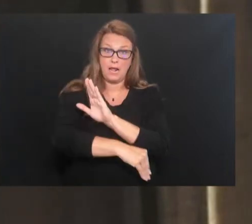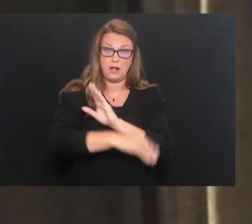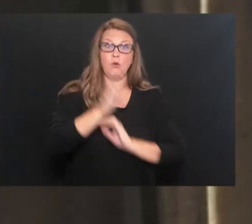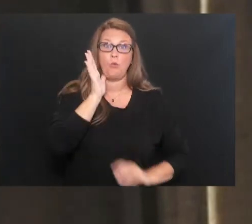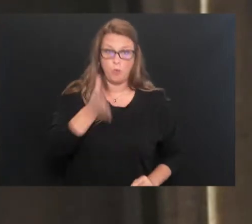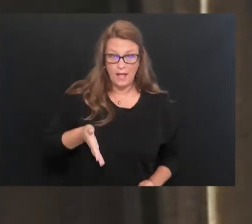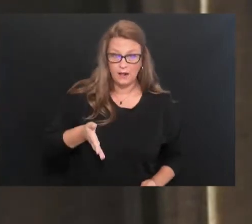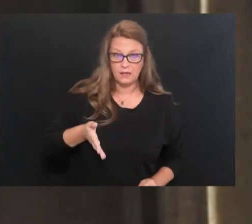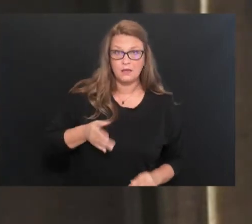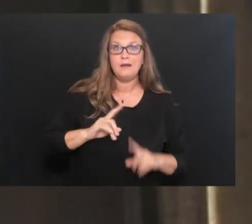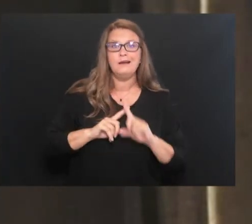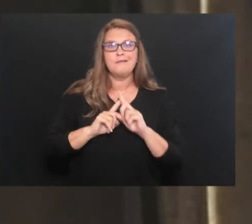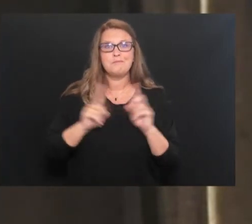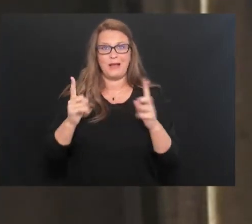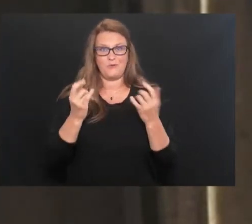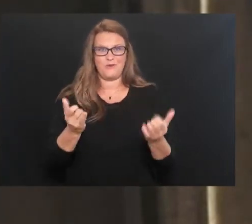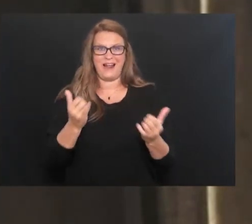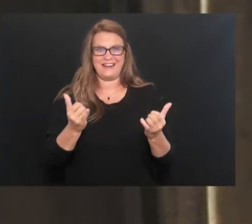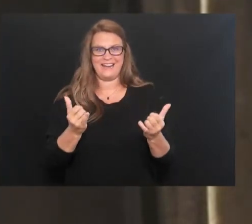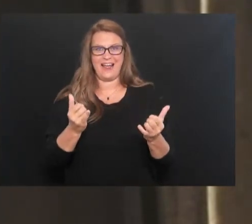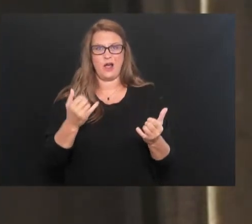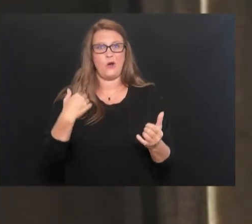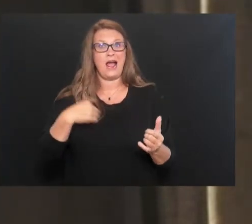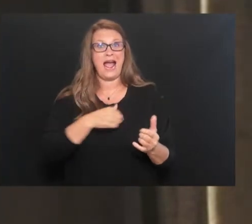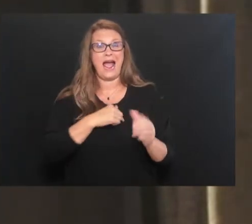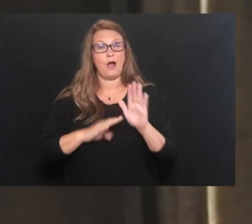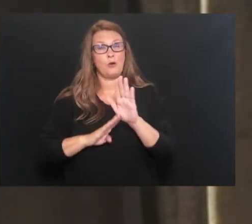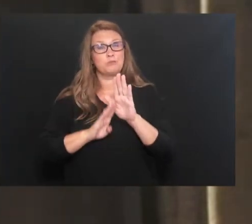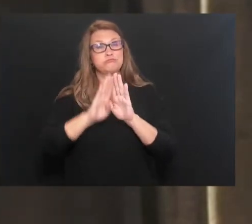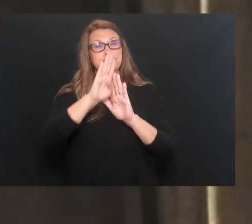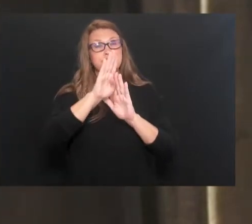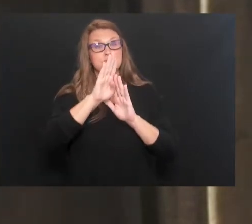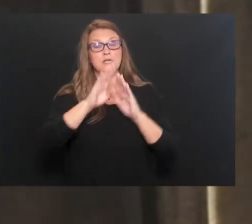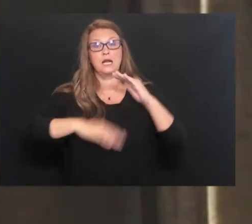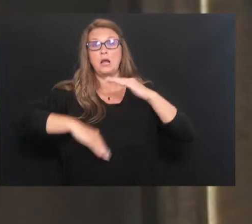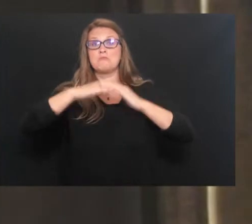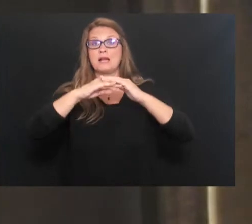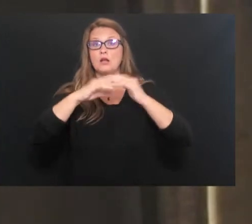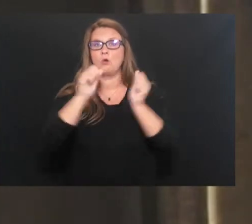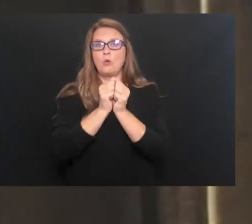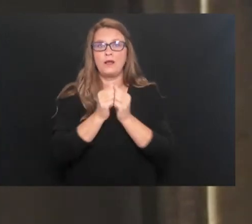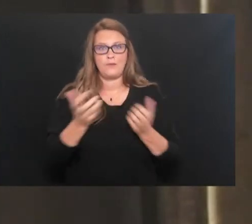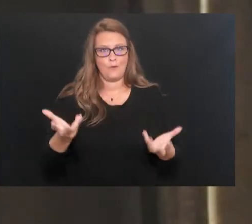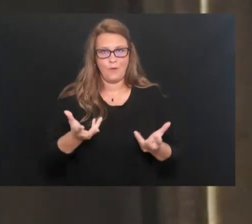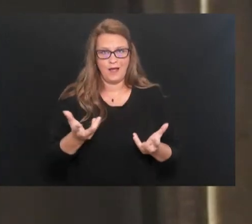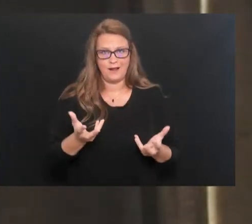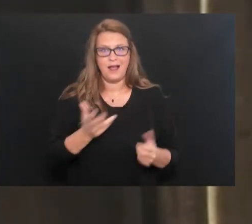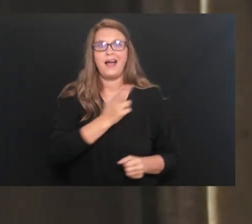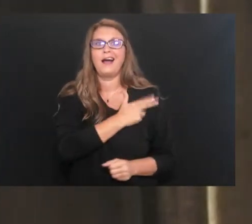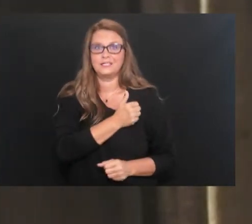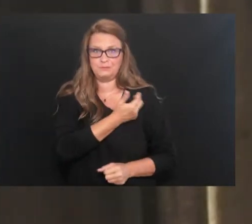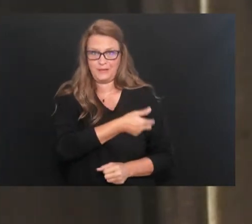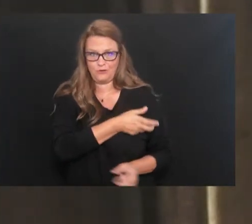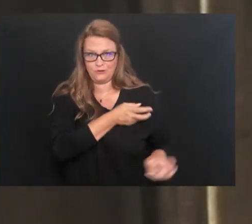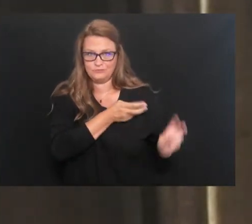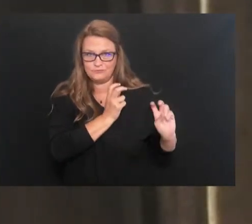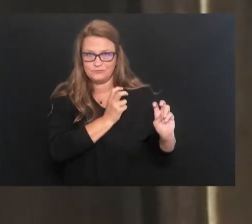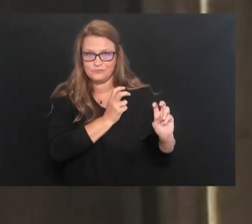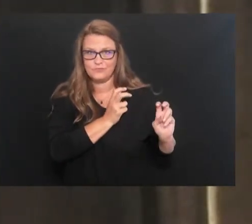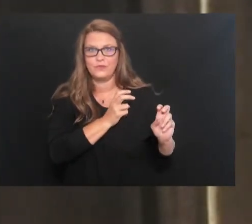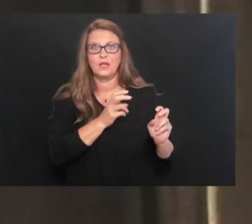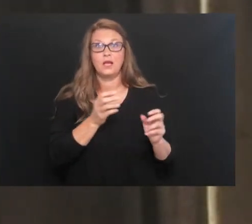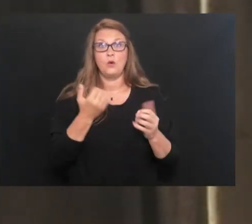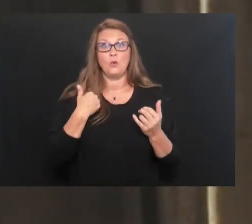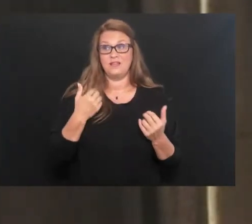are basically at the peak of our hospitalizations that we saw in December, January, before we had